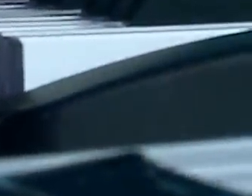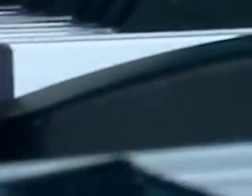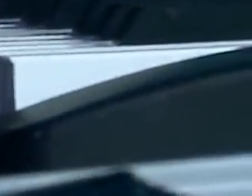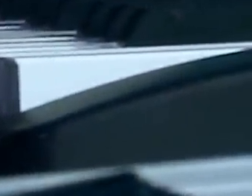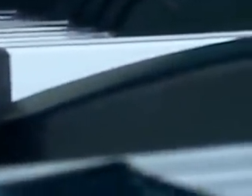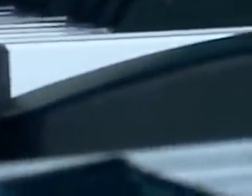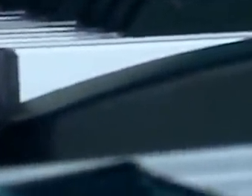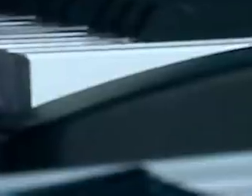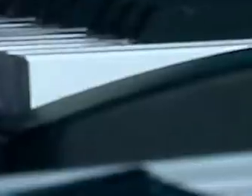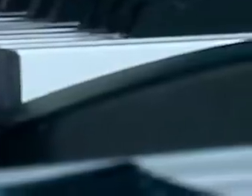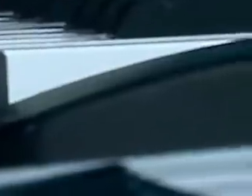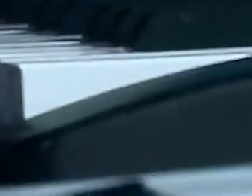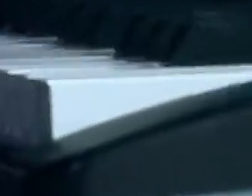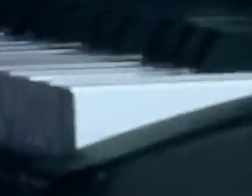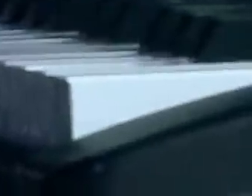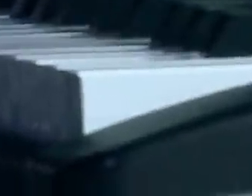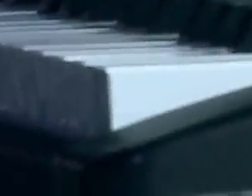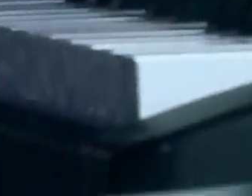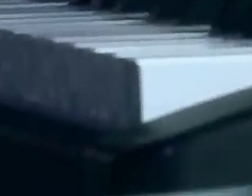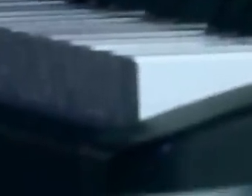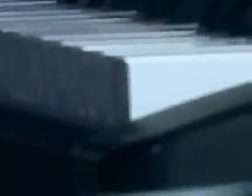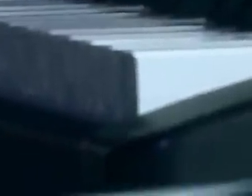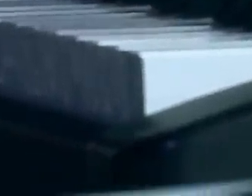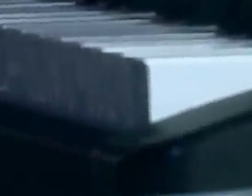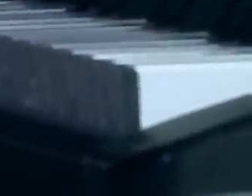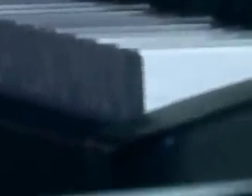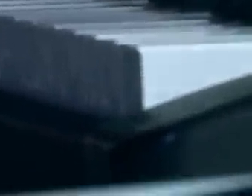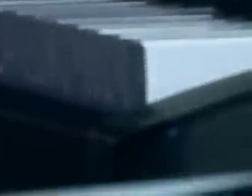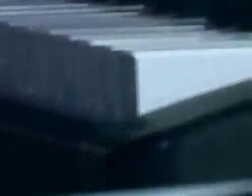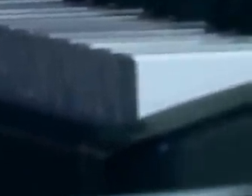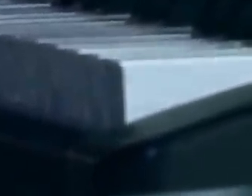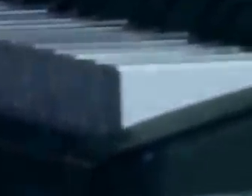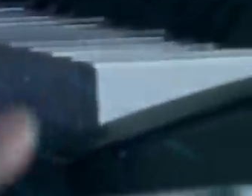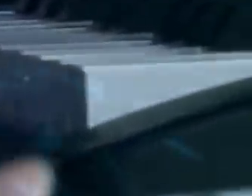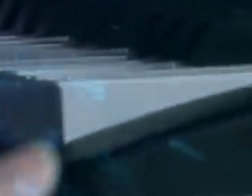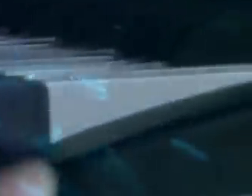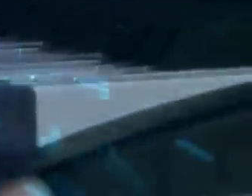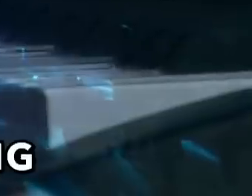I'll worship your holy name.